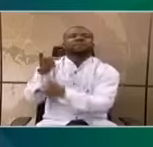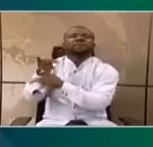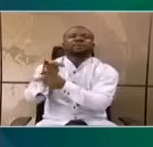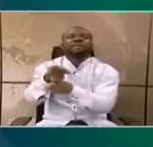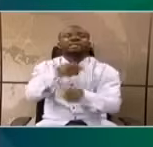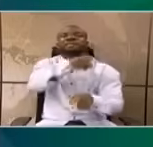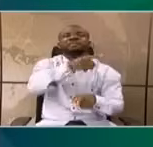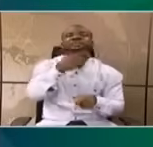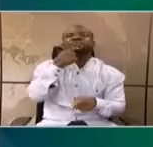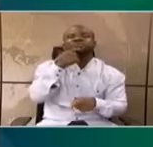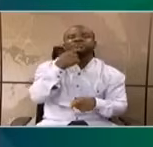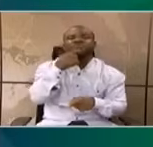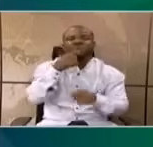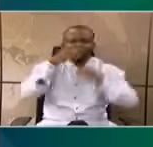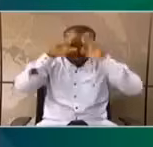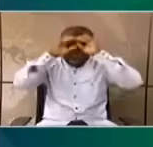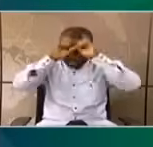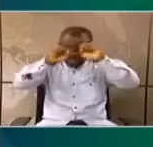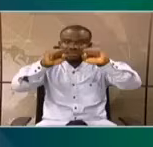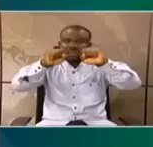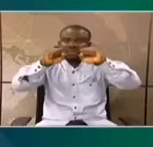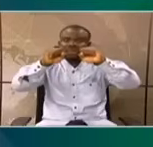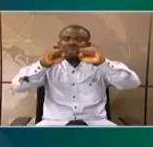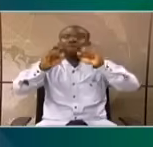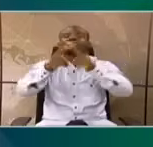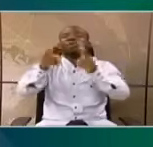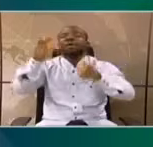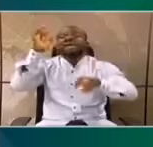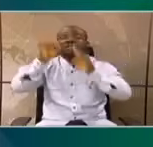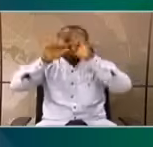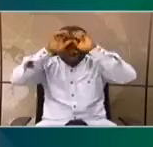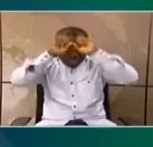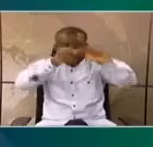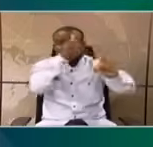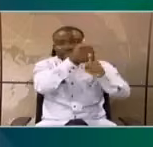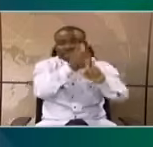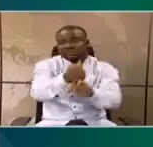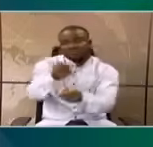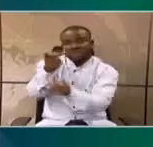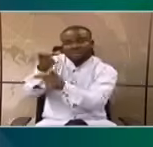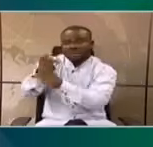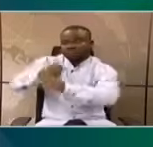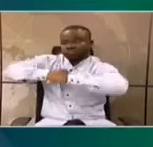Ojai, it is a mampani, I say, on chasso, my ano,